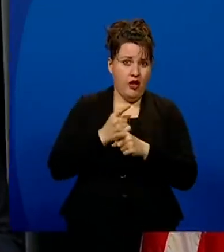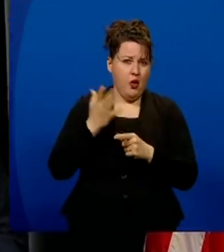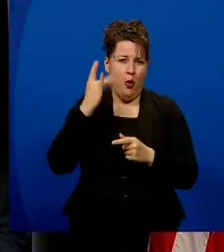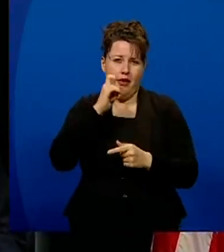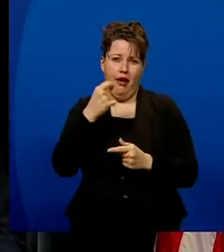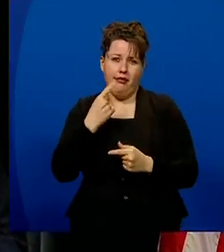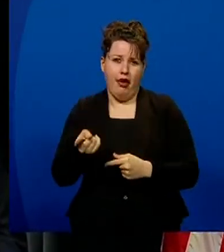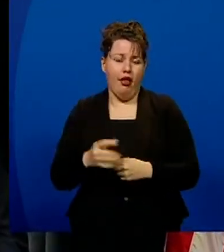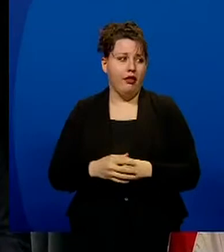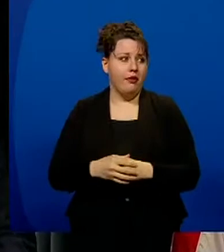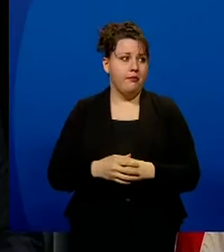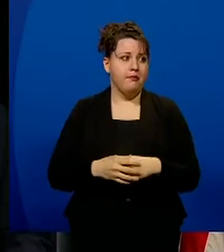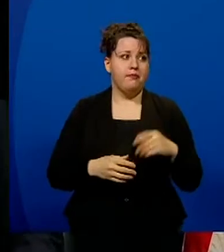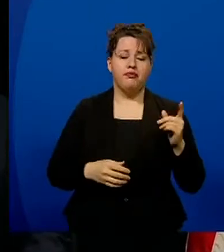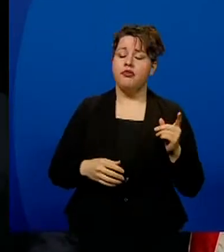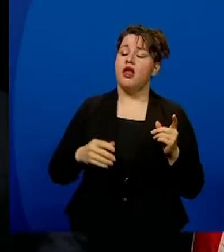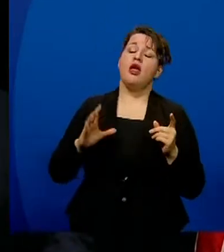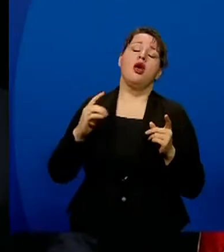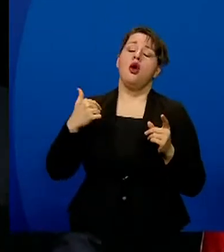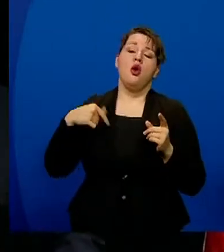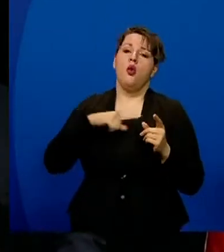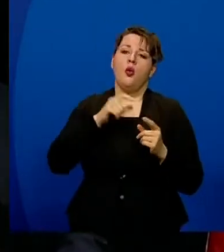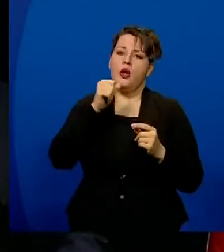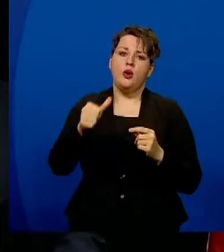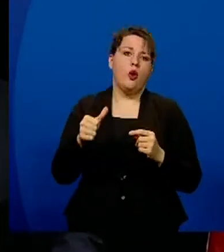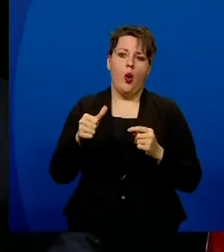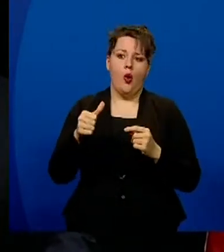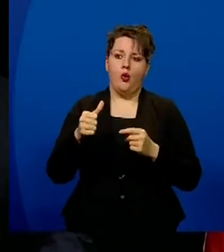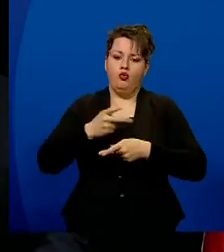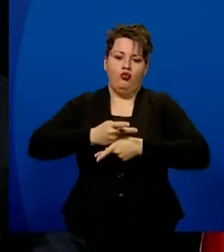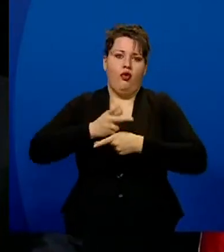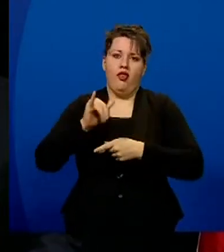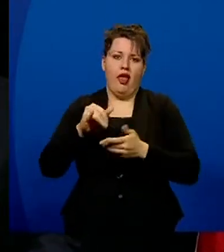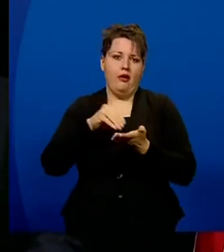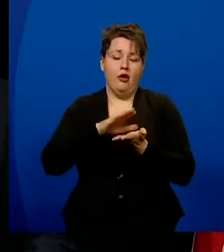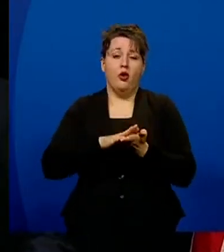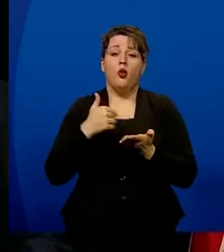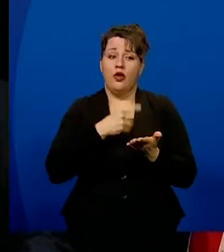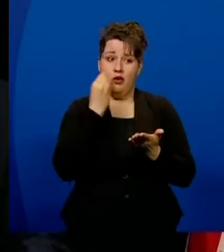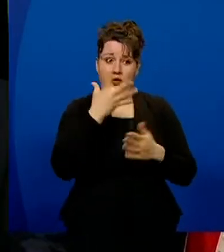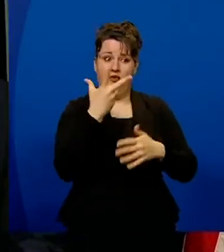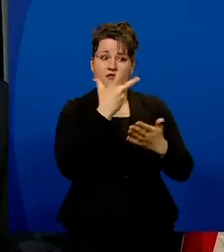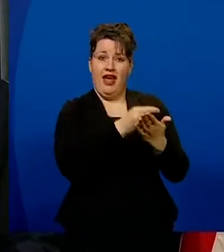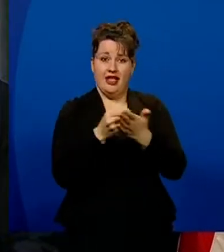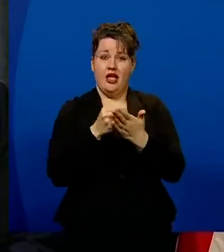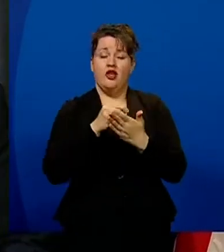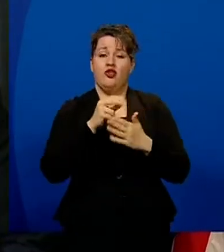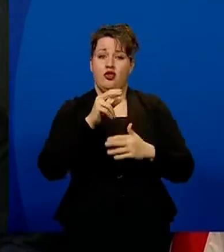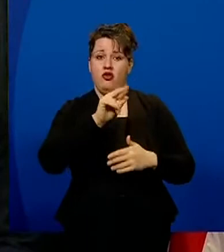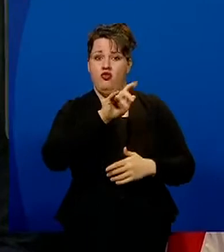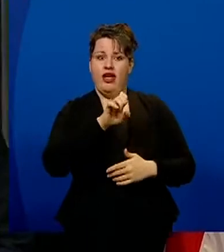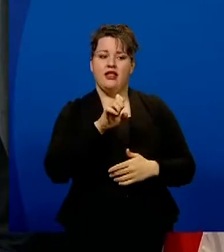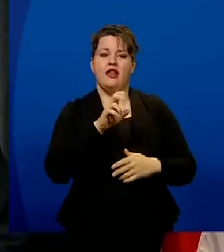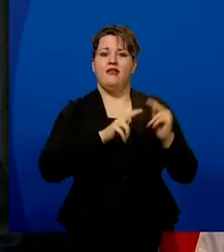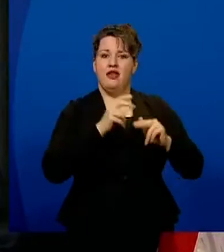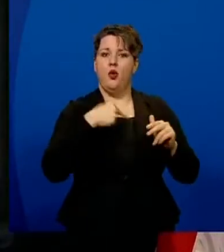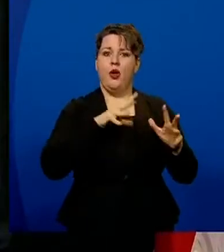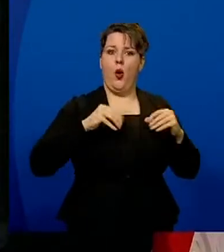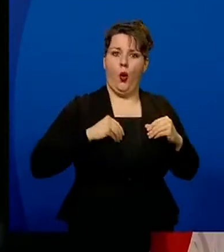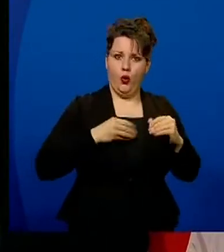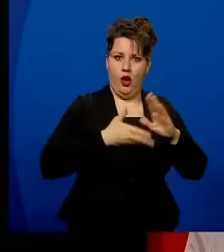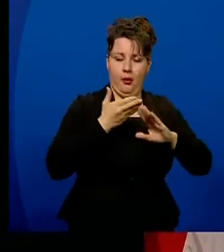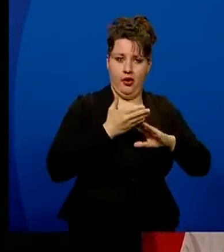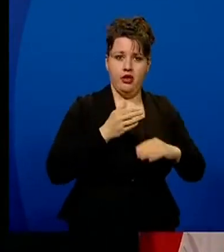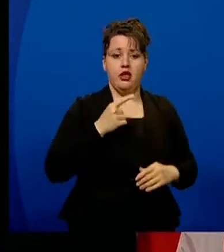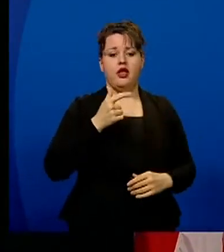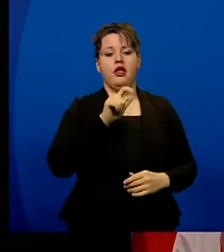Clerk, we're not custodians of that record, so we disclose vaccination rates at the facilities that we own and operate. So